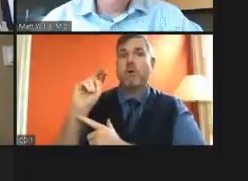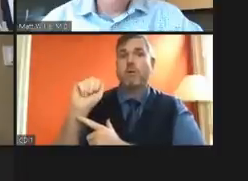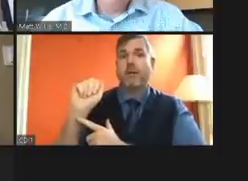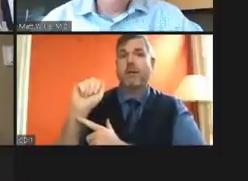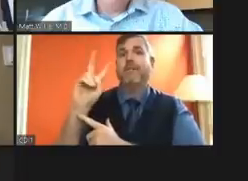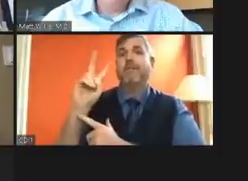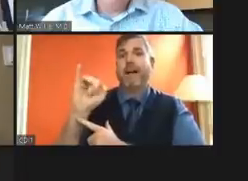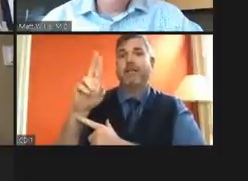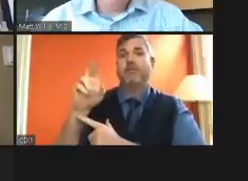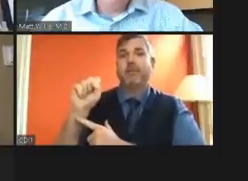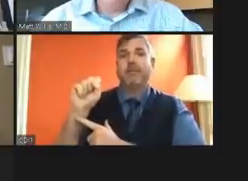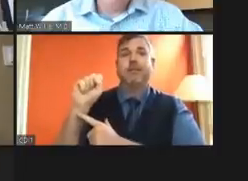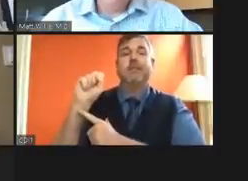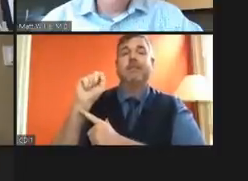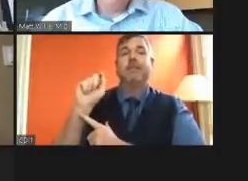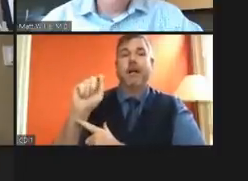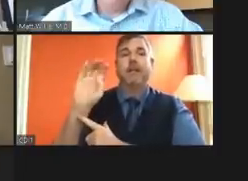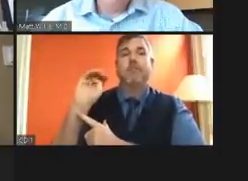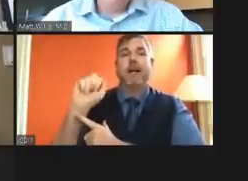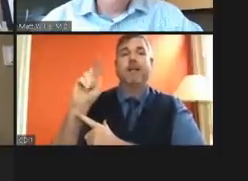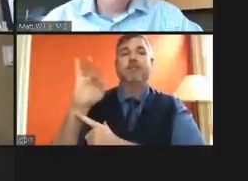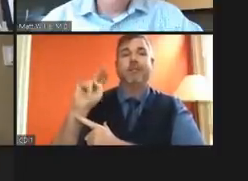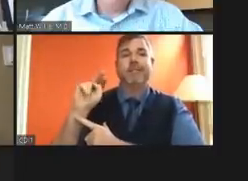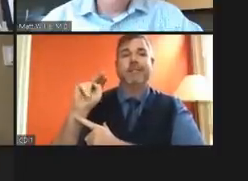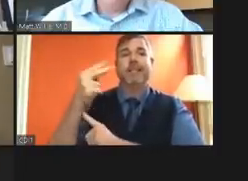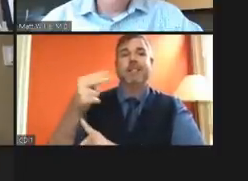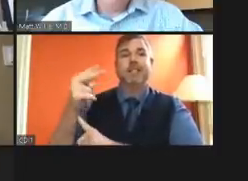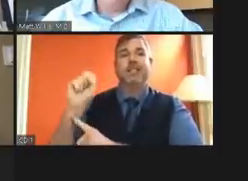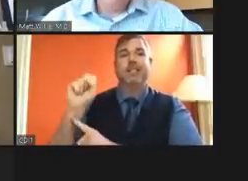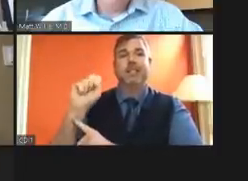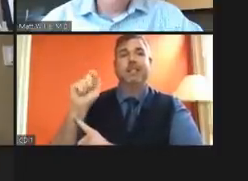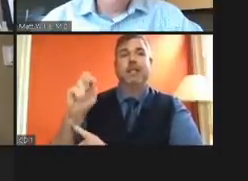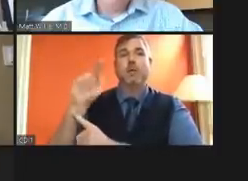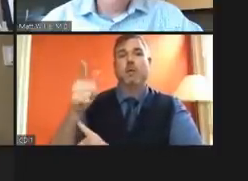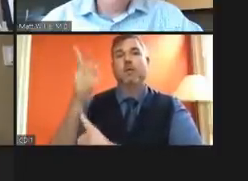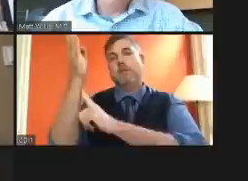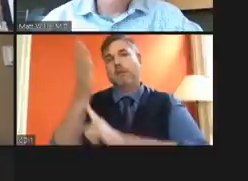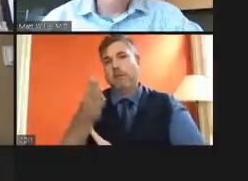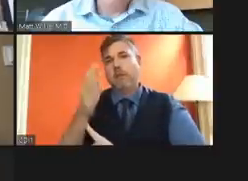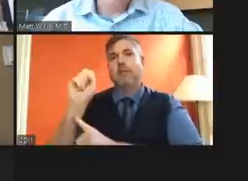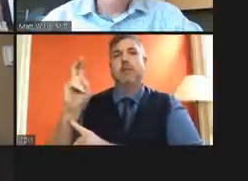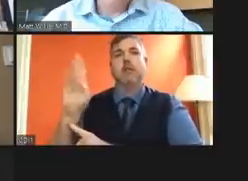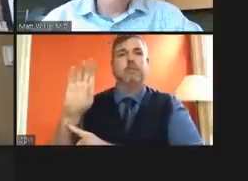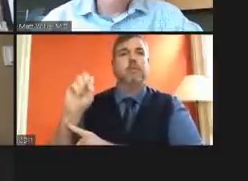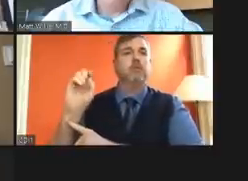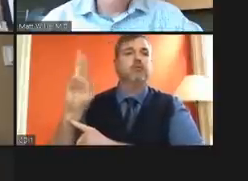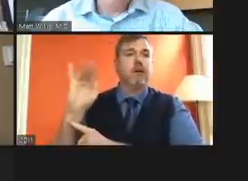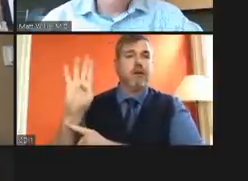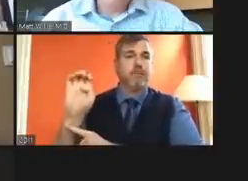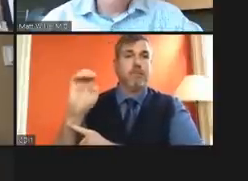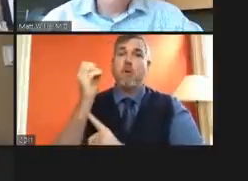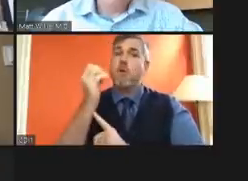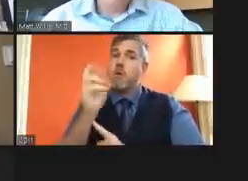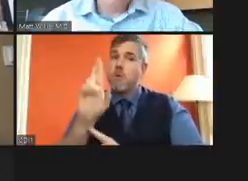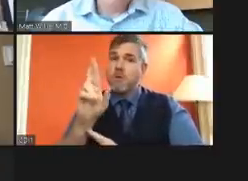coronavirus.marinhhs.org/subscribe. Or to receive updates by text message, text the phrase Marin COVID to